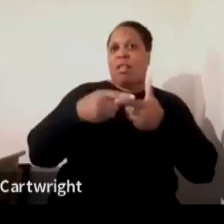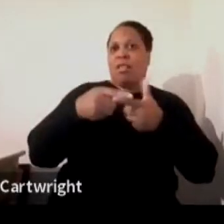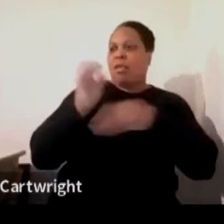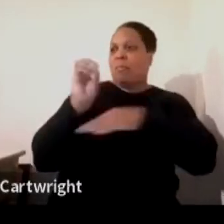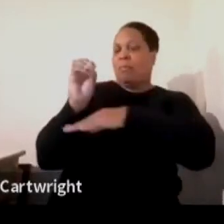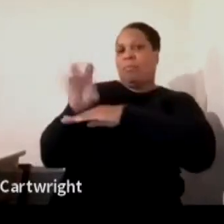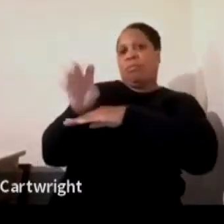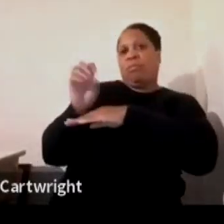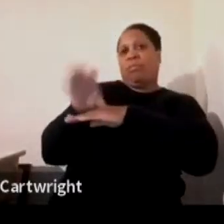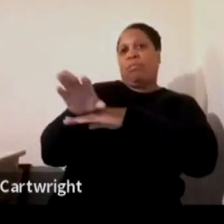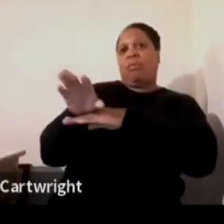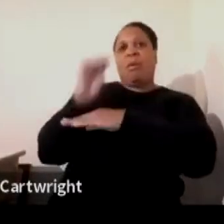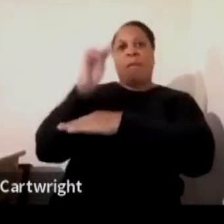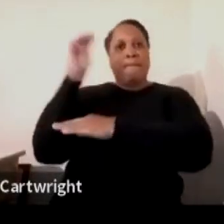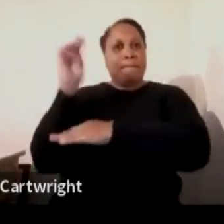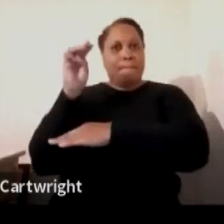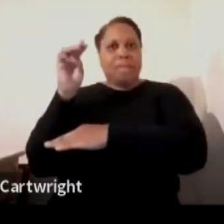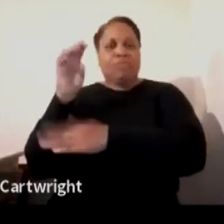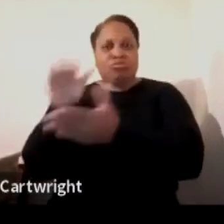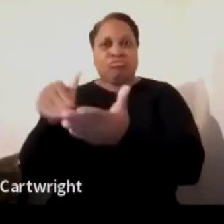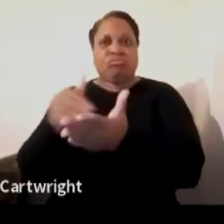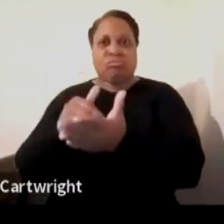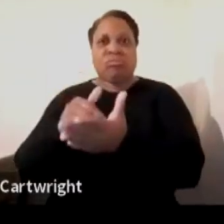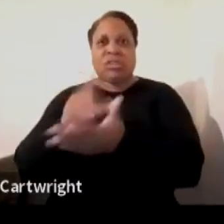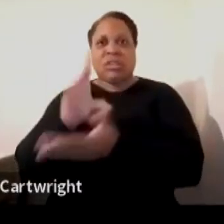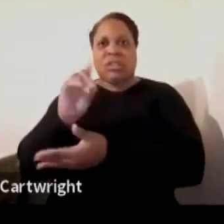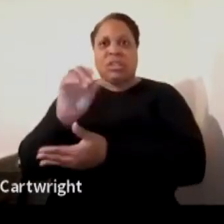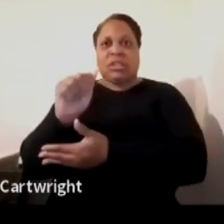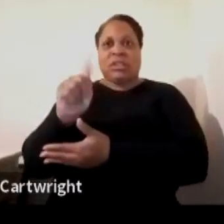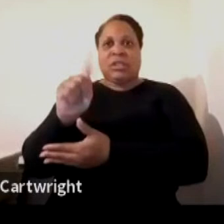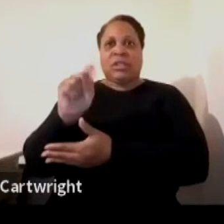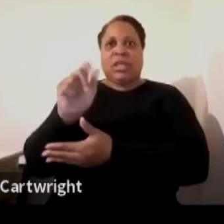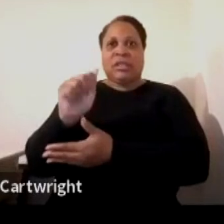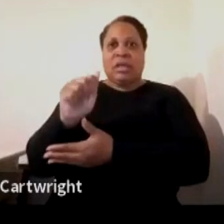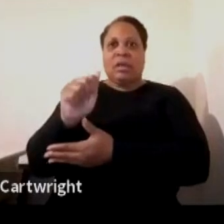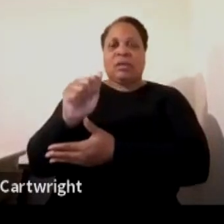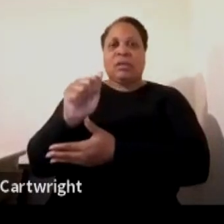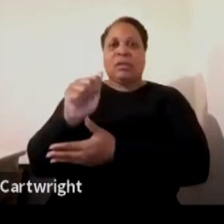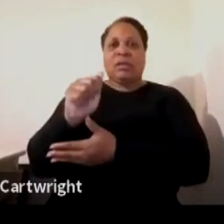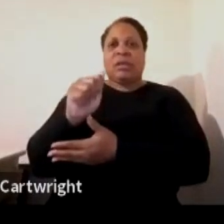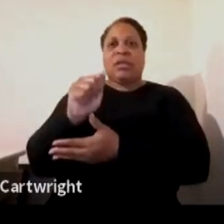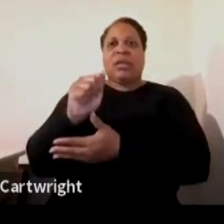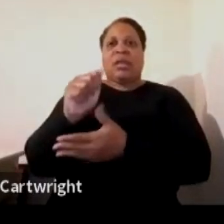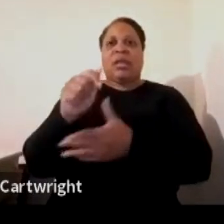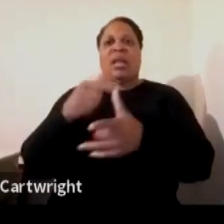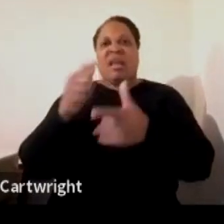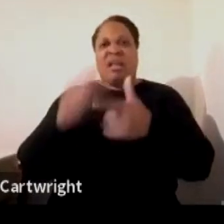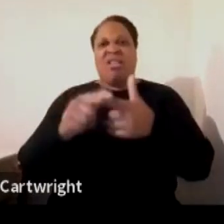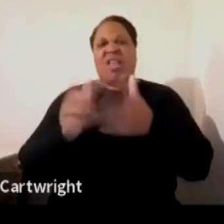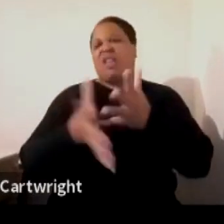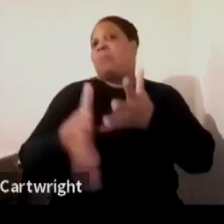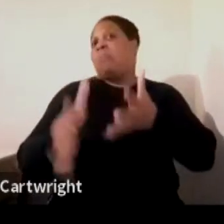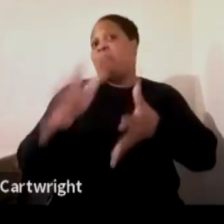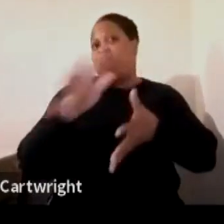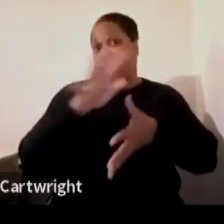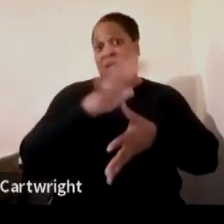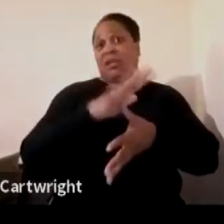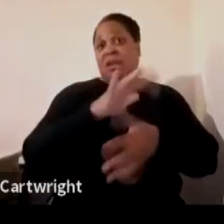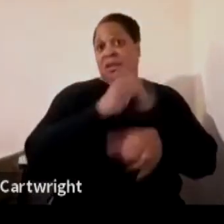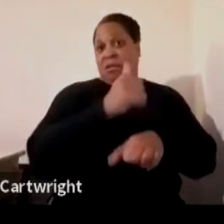ministry's central database, where that would be looked at, prioritized, and an appointment